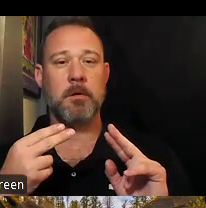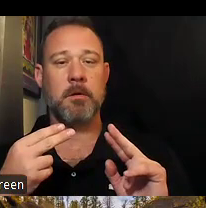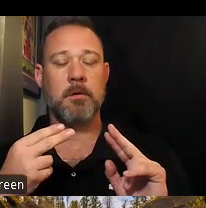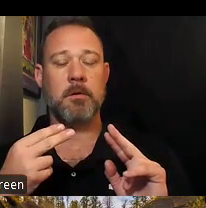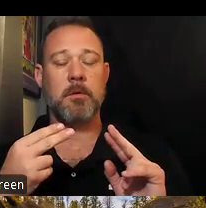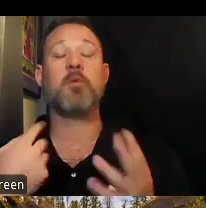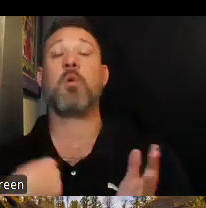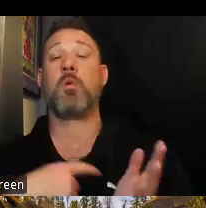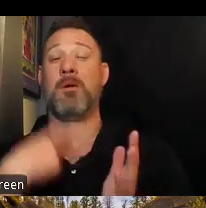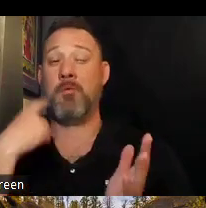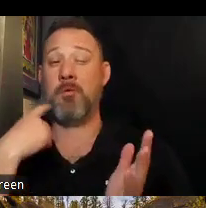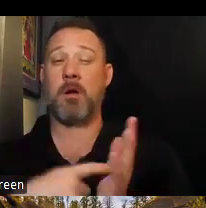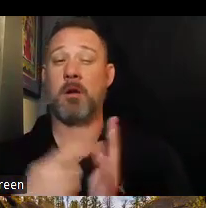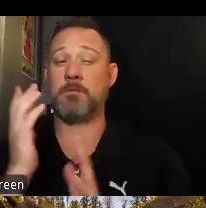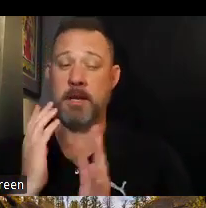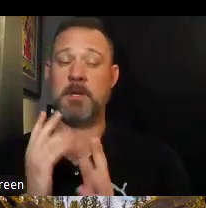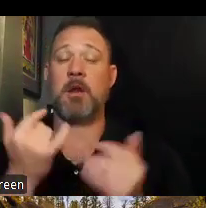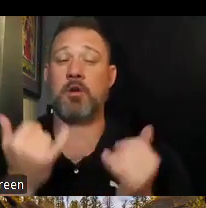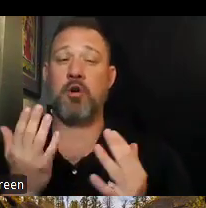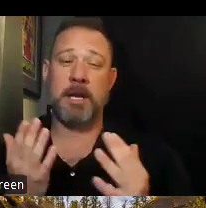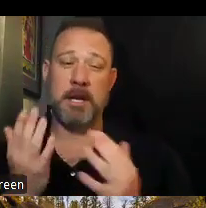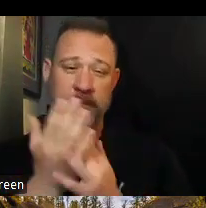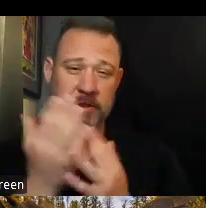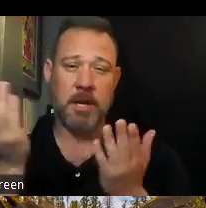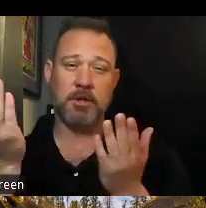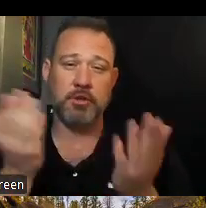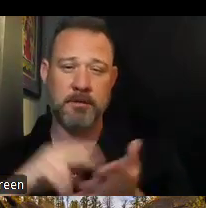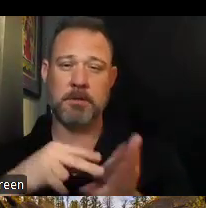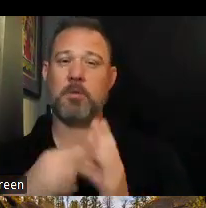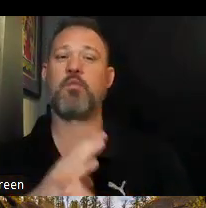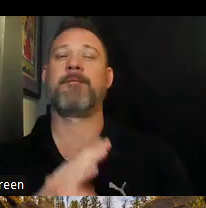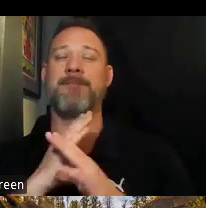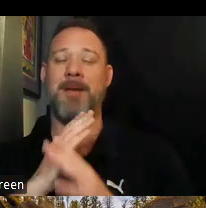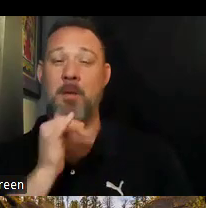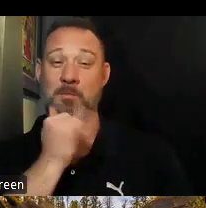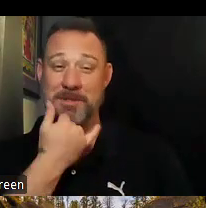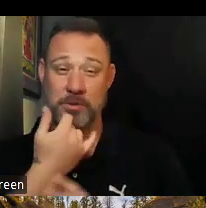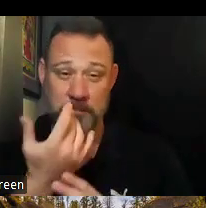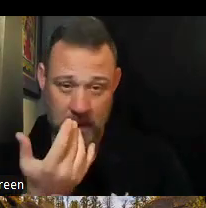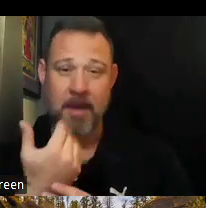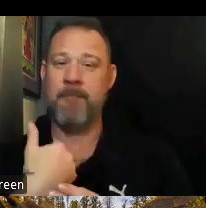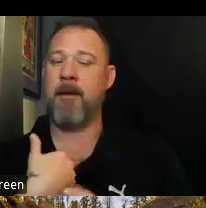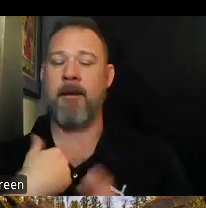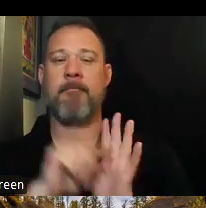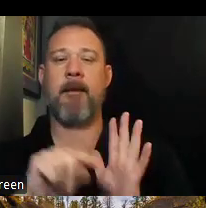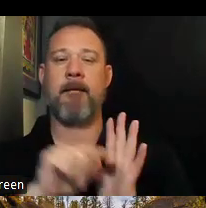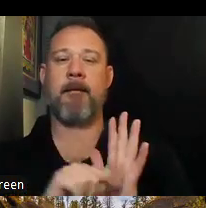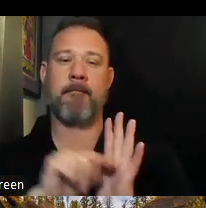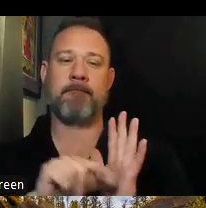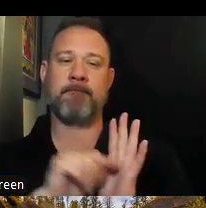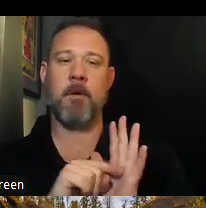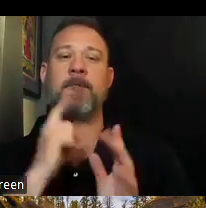We recognize that past and current interventions and services intended to prevent mistreatment have had negative consequences for